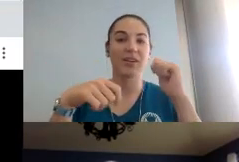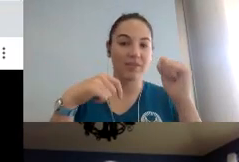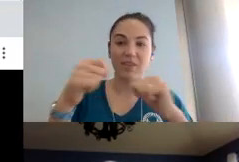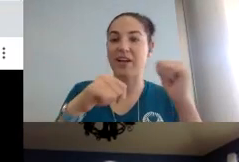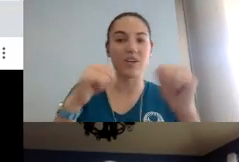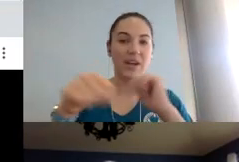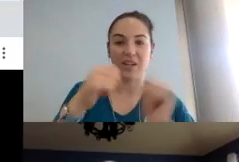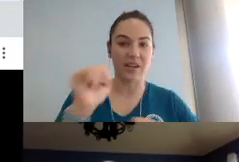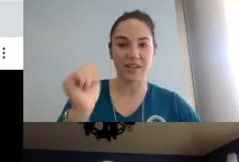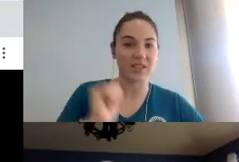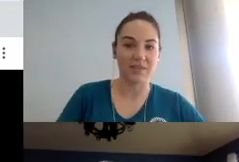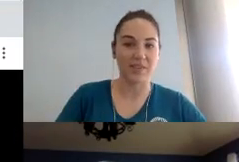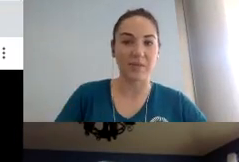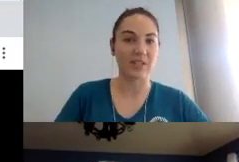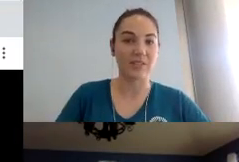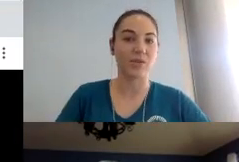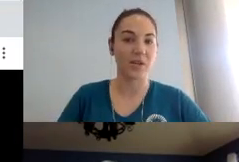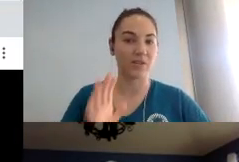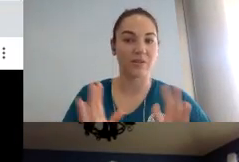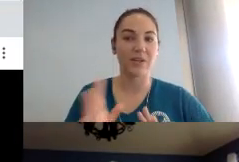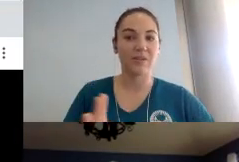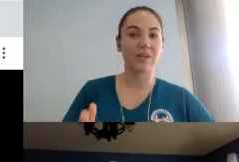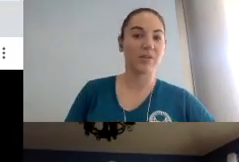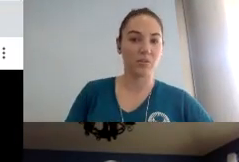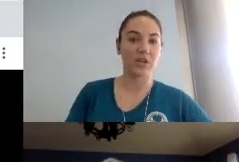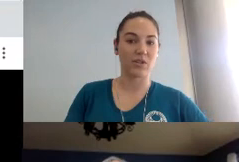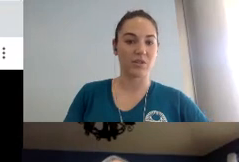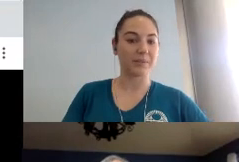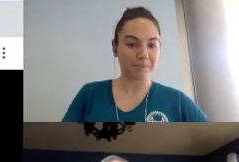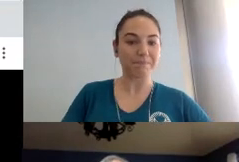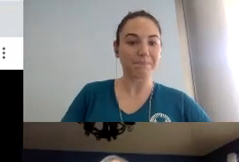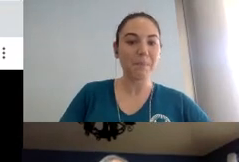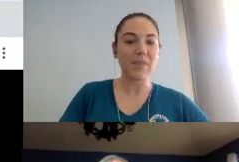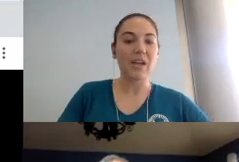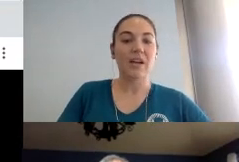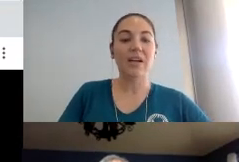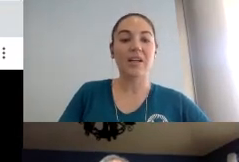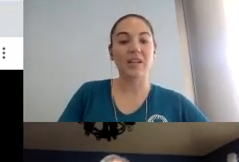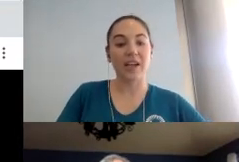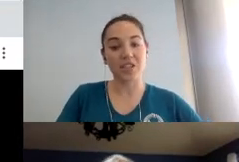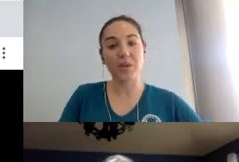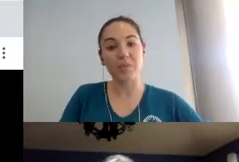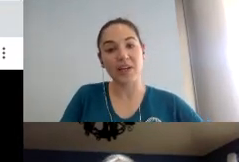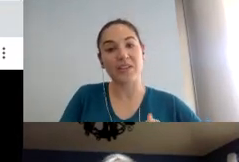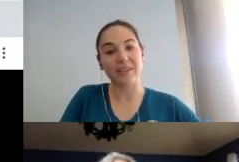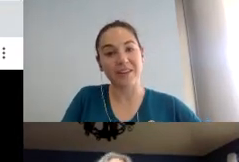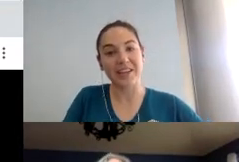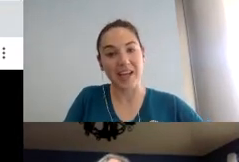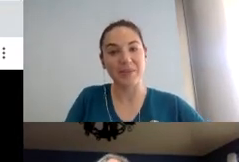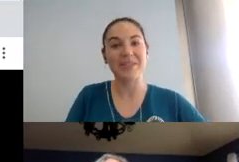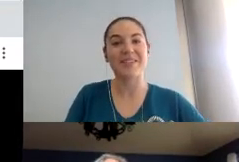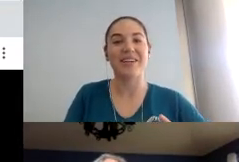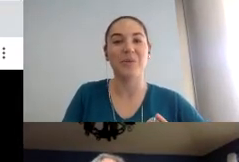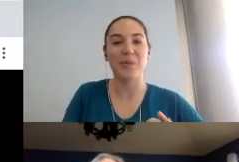with feedback and grading and that kind of stuff, if that makes sense for whatever, whatever you're doing. I just want to point out that